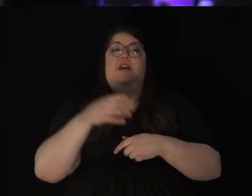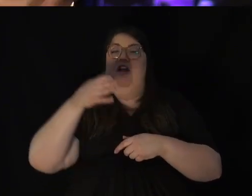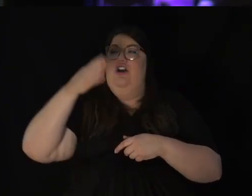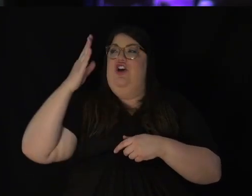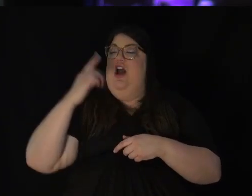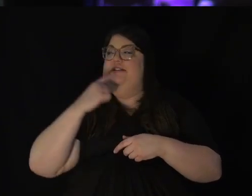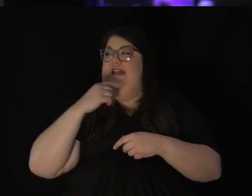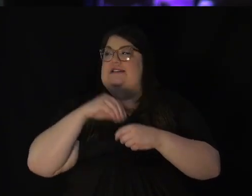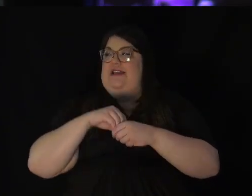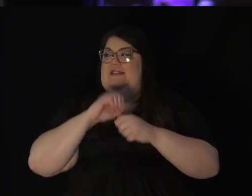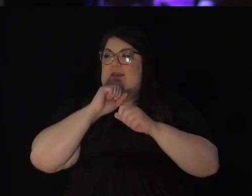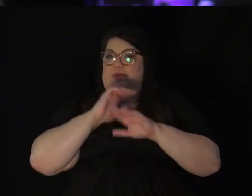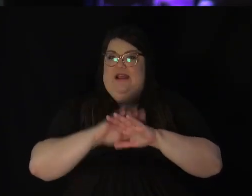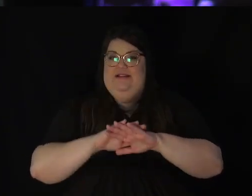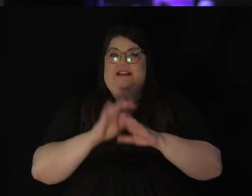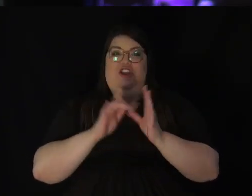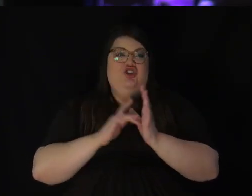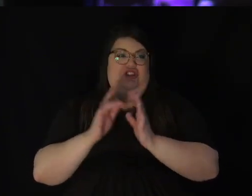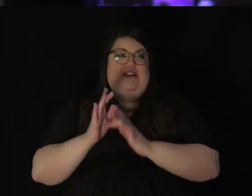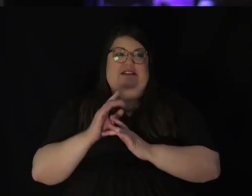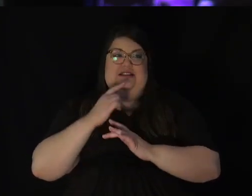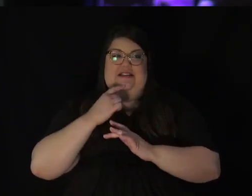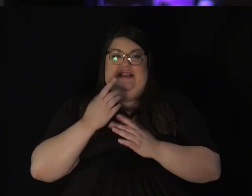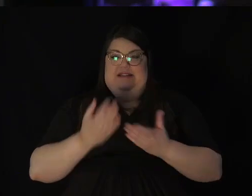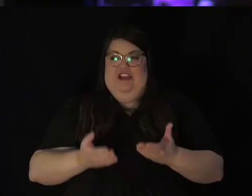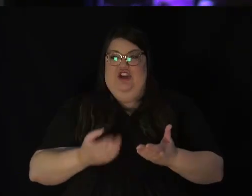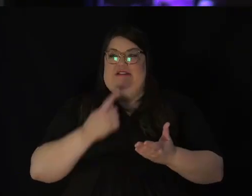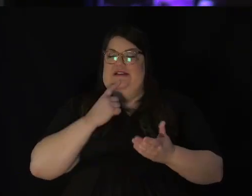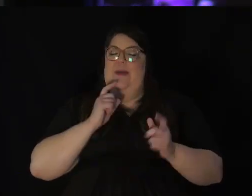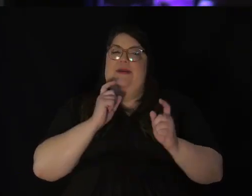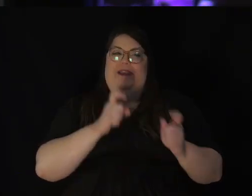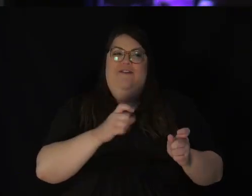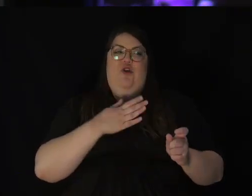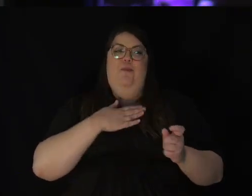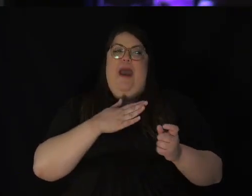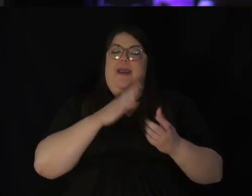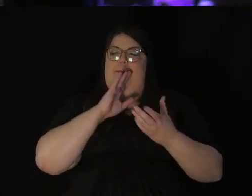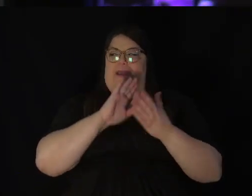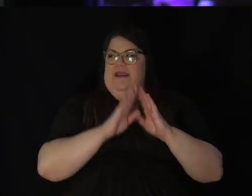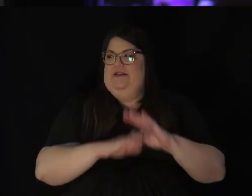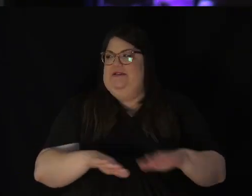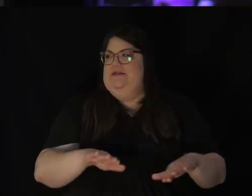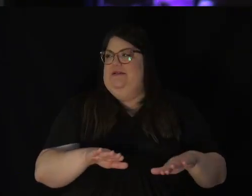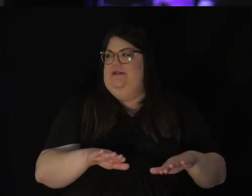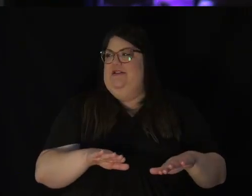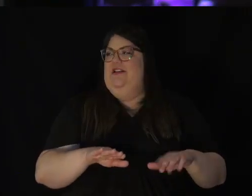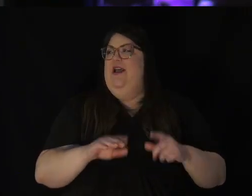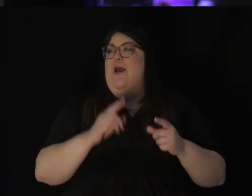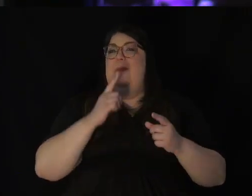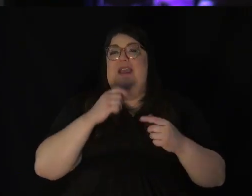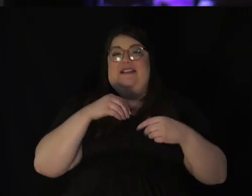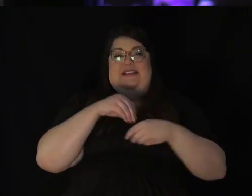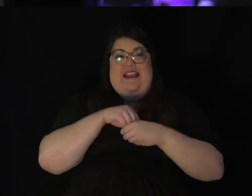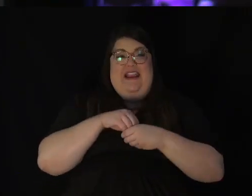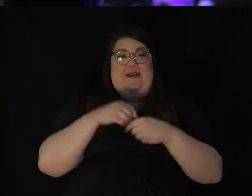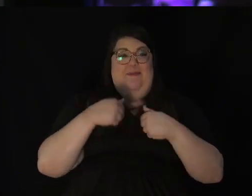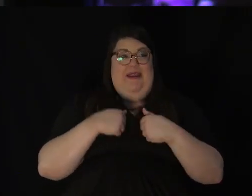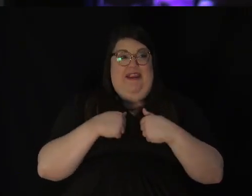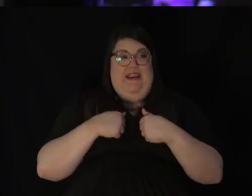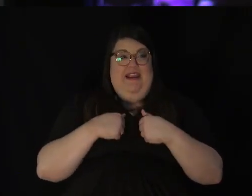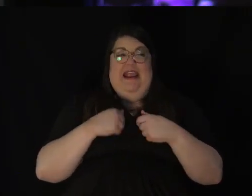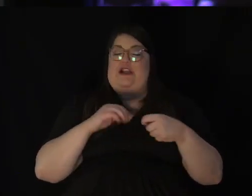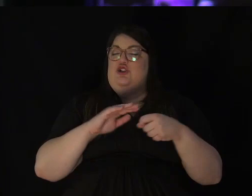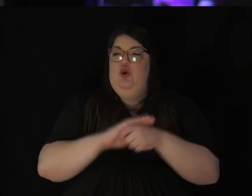the blessing, and Jesus says as he's here, I'm going to give you my peace. Because in me is